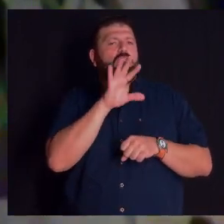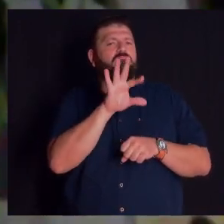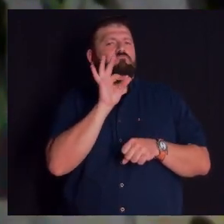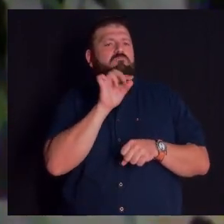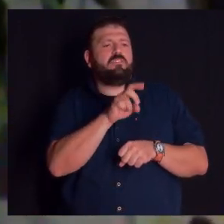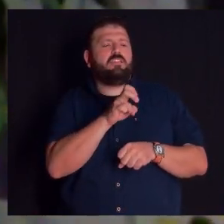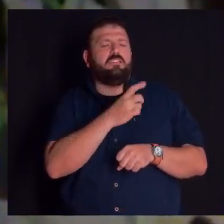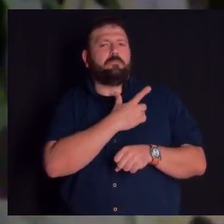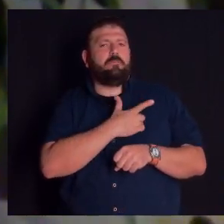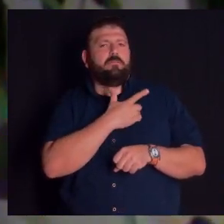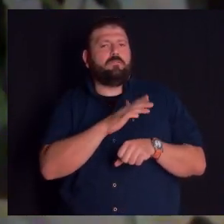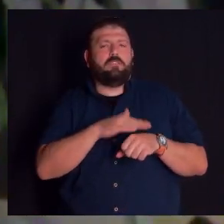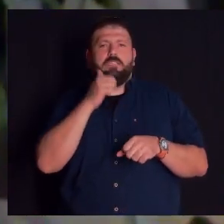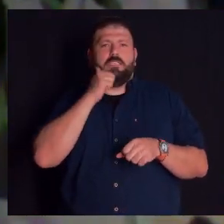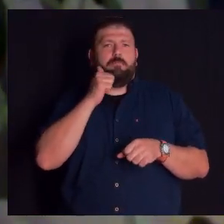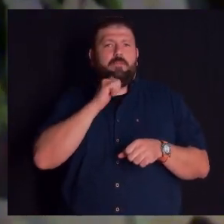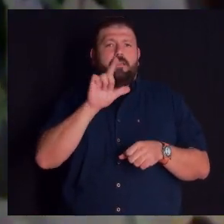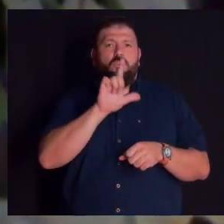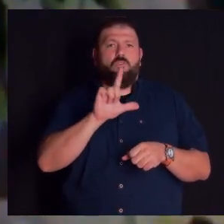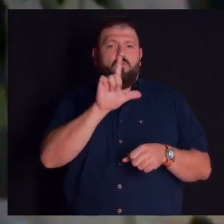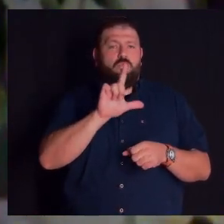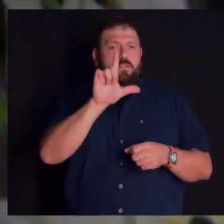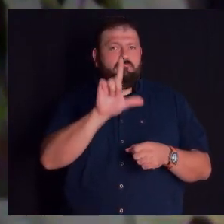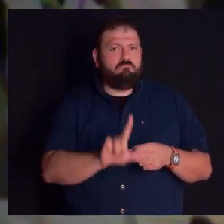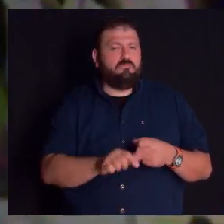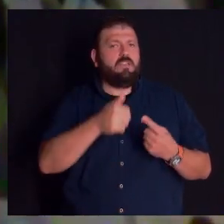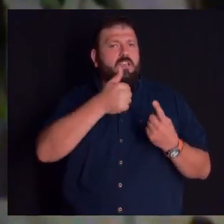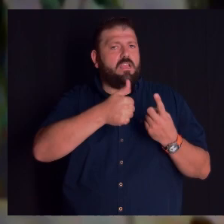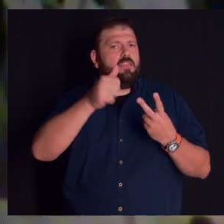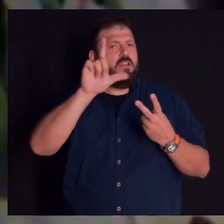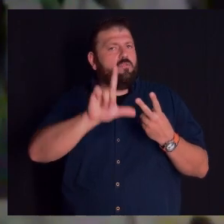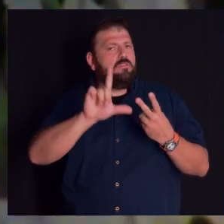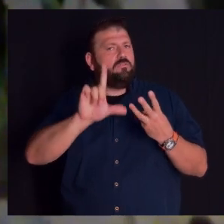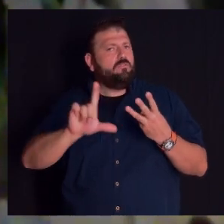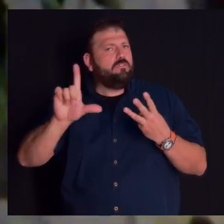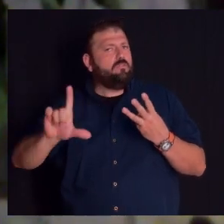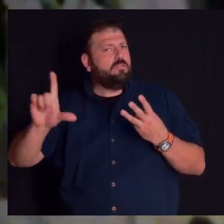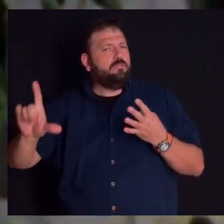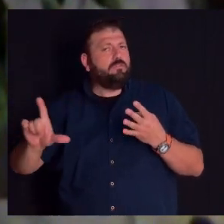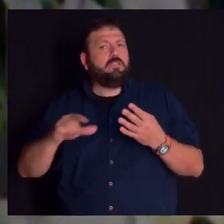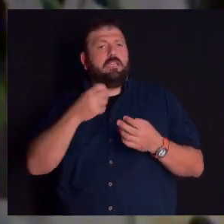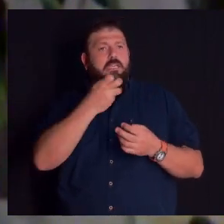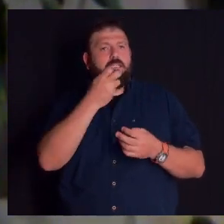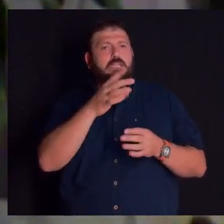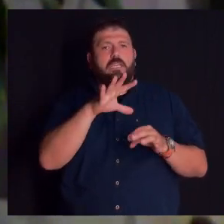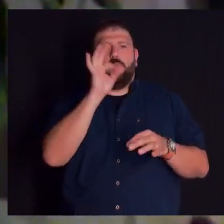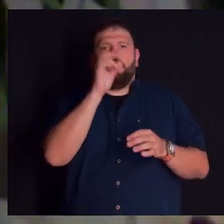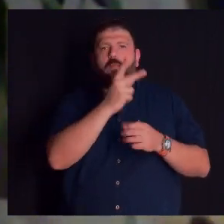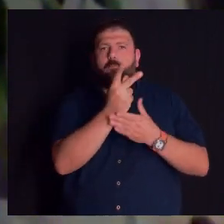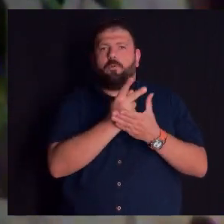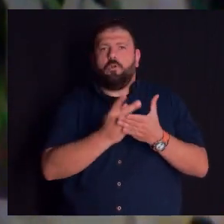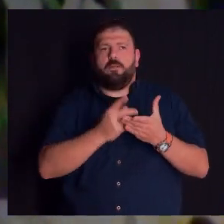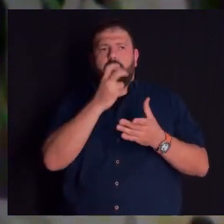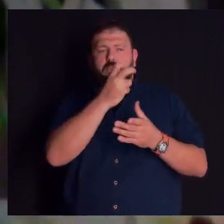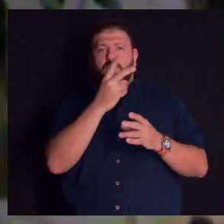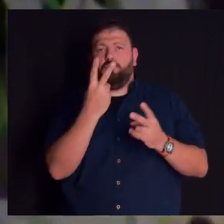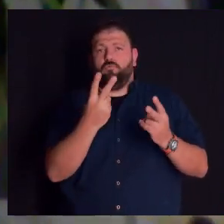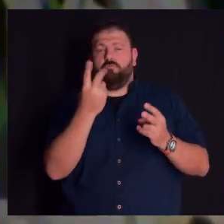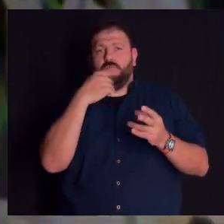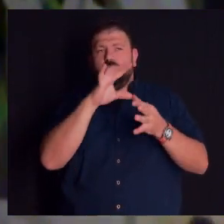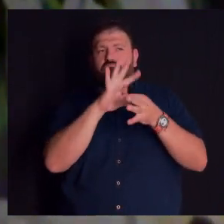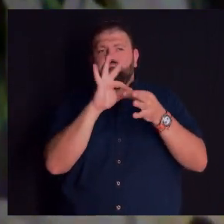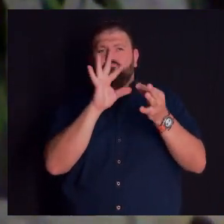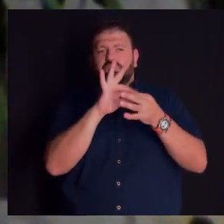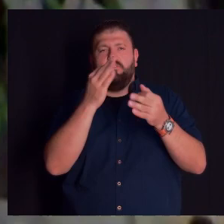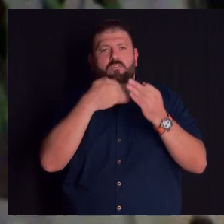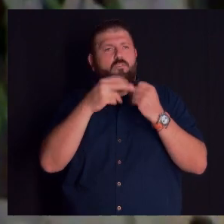Everyone cada decides lunes whatever is they los feel líderes more se comfortable with, encuentran but every a Monday the través del leaders programa de meet estos dos con in todas either sus is